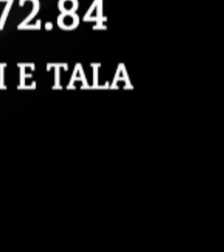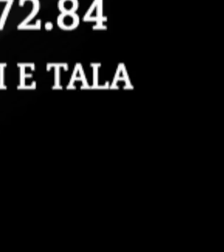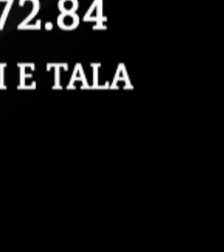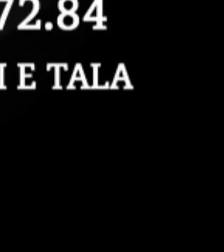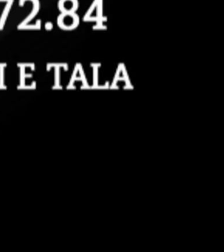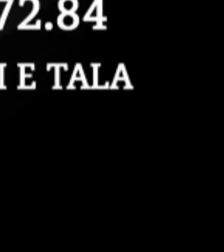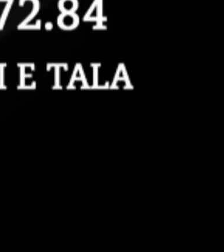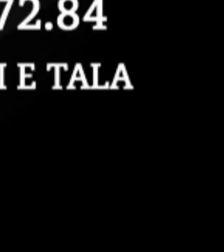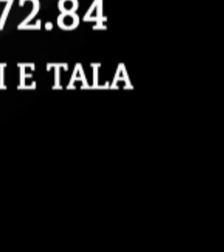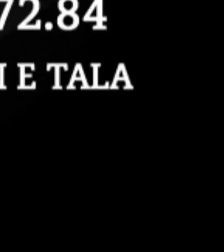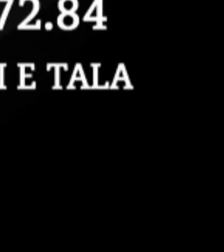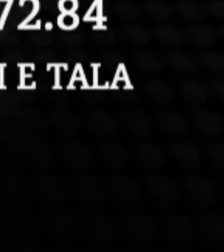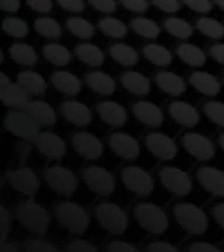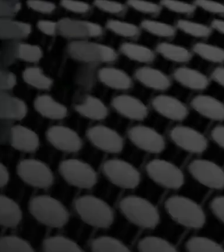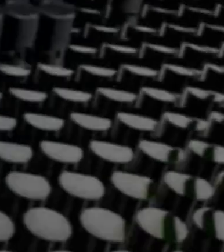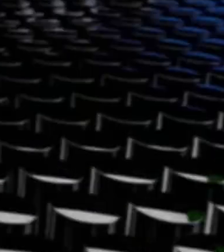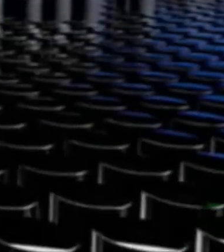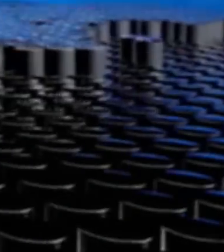barrel.